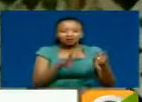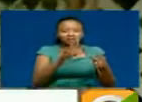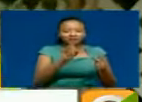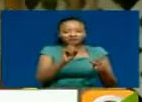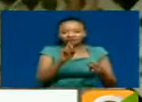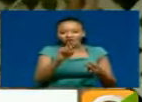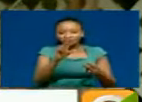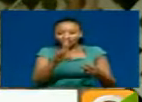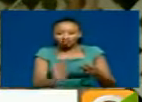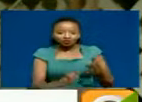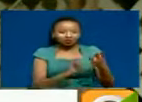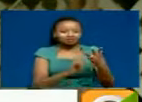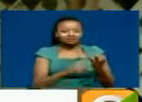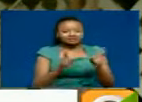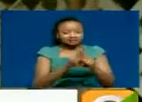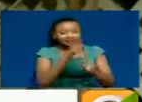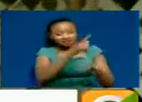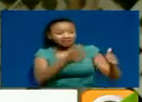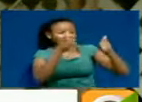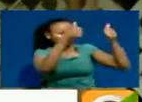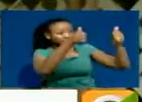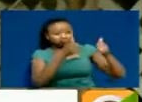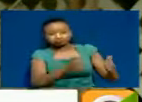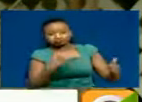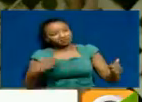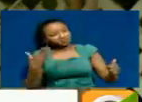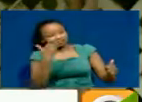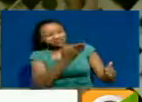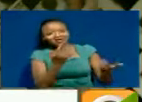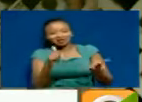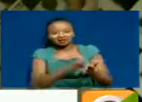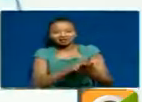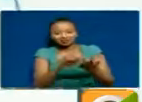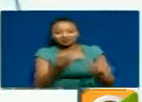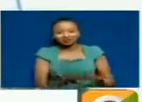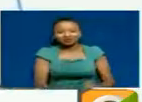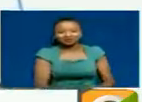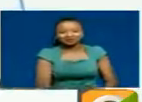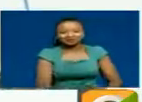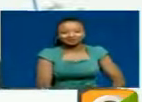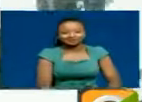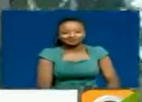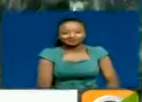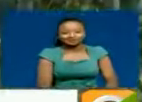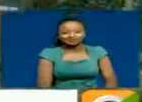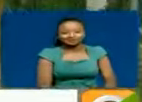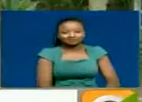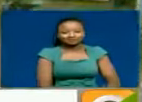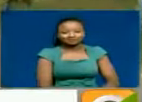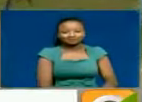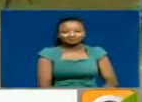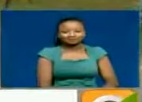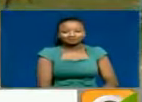I've been on big billboards in Times Square, which was, I don't know, it was really, really amazing. This is